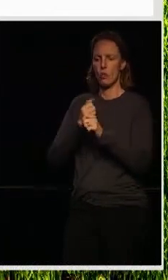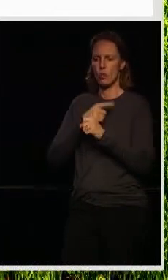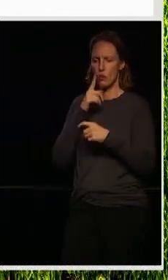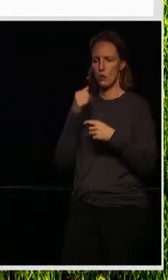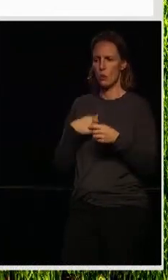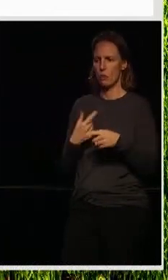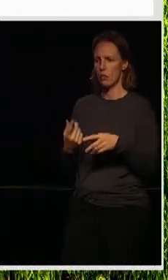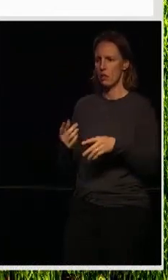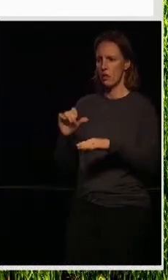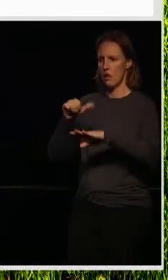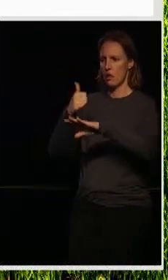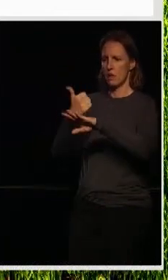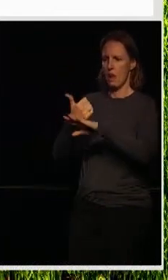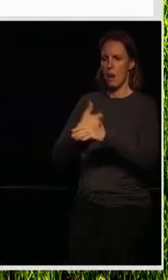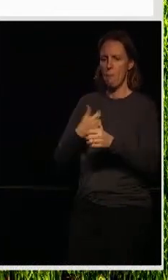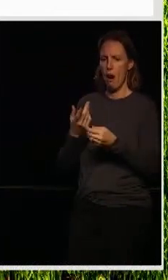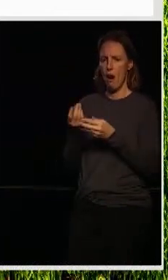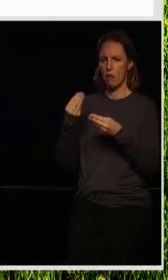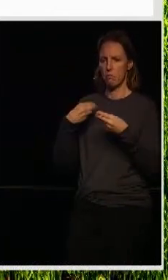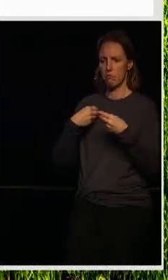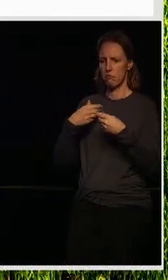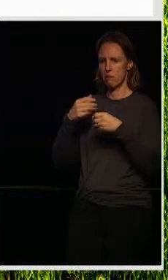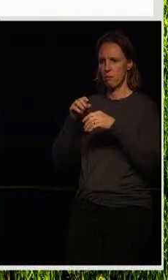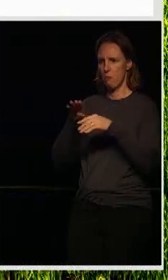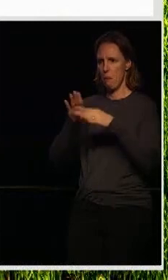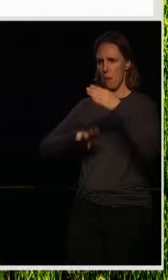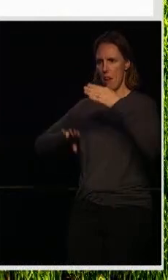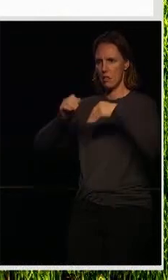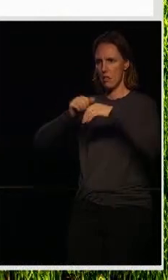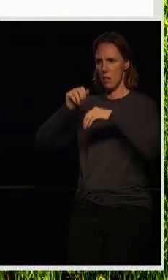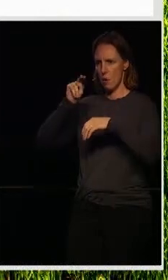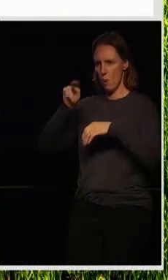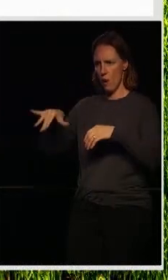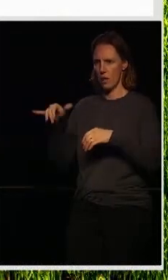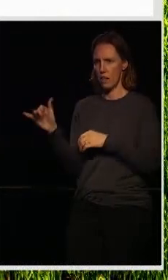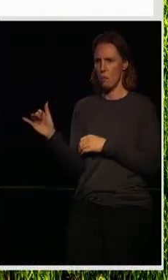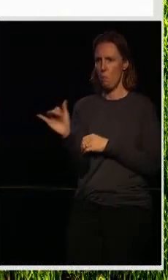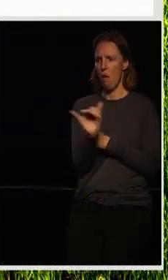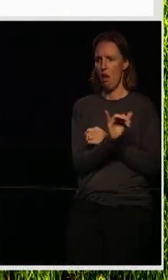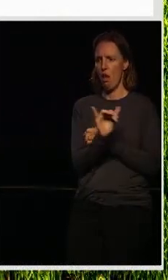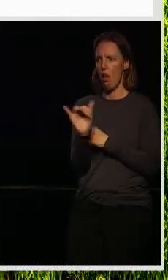in upstate New York, as well as to